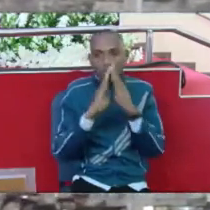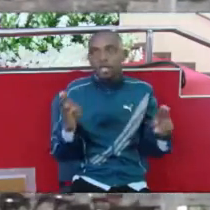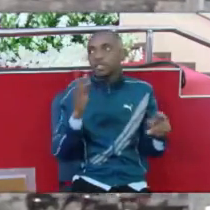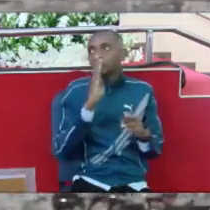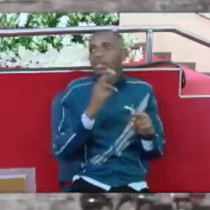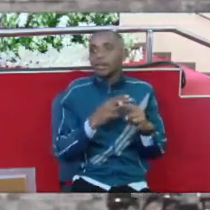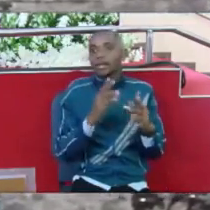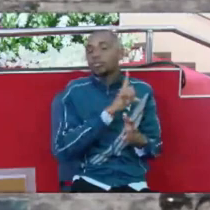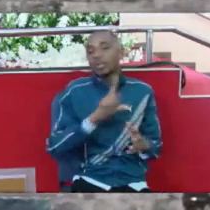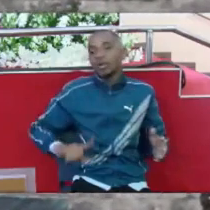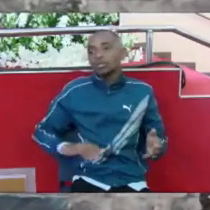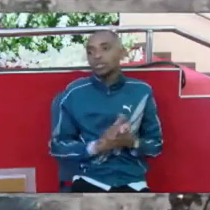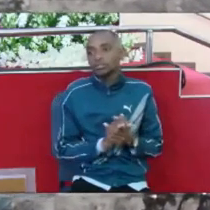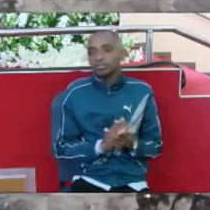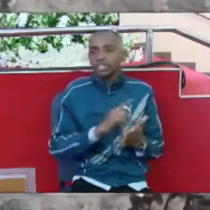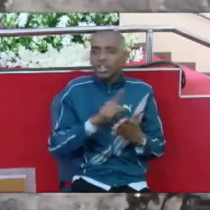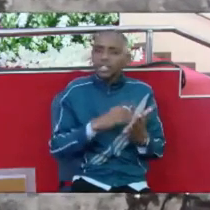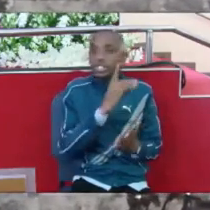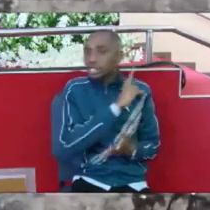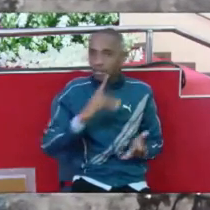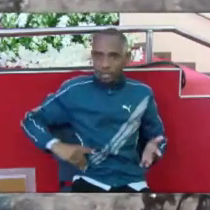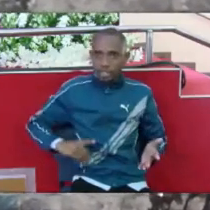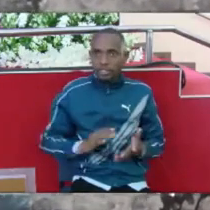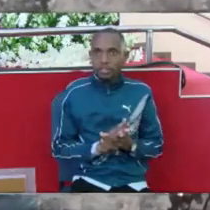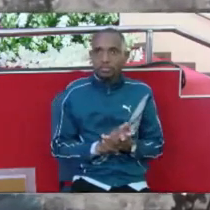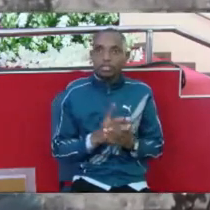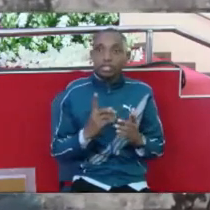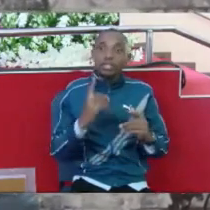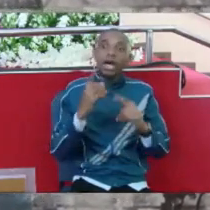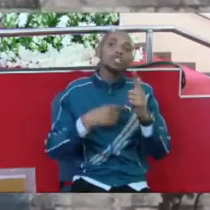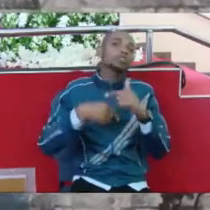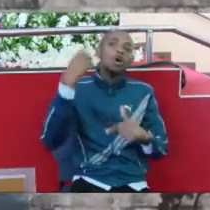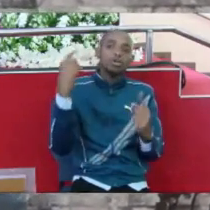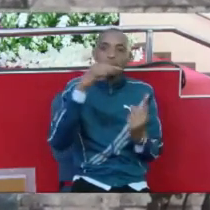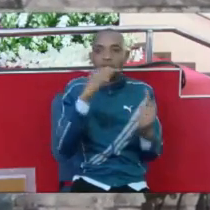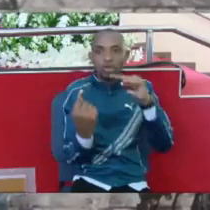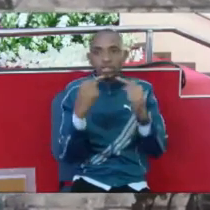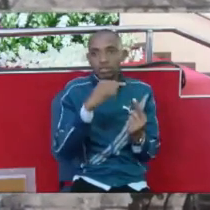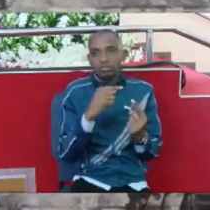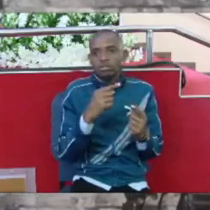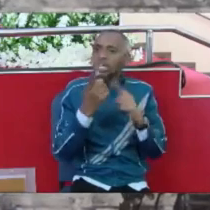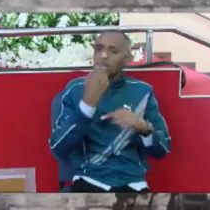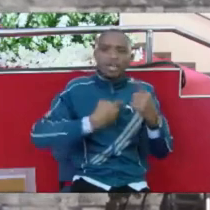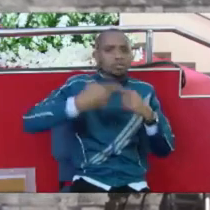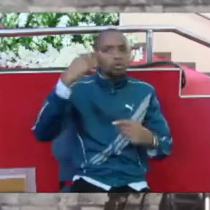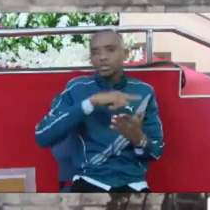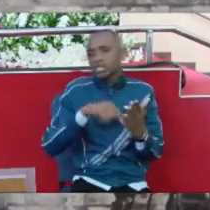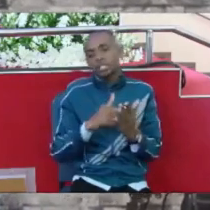of the Lord. This is David. He has won battles. He has won this and the